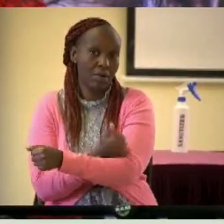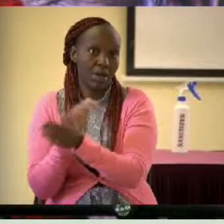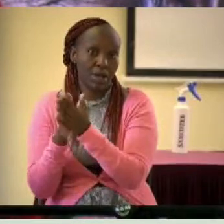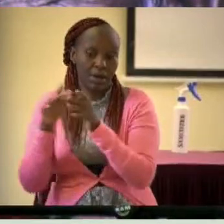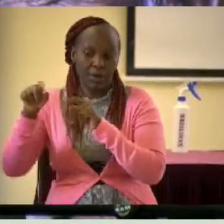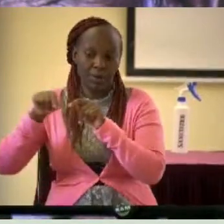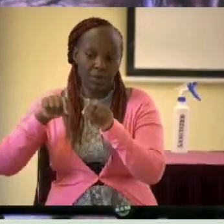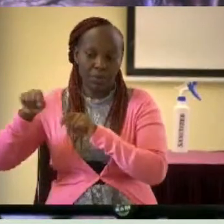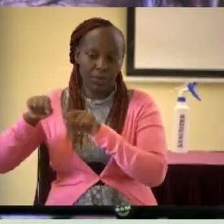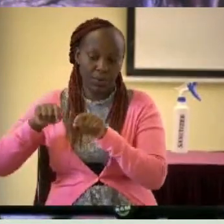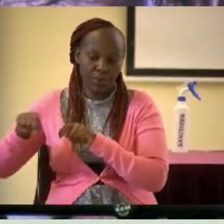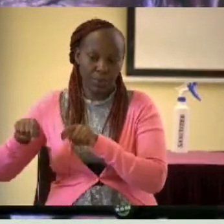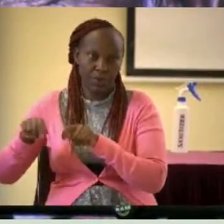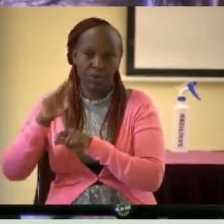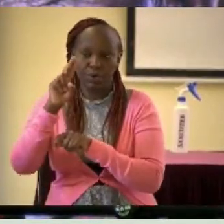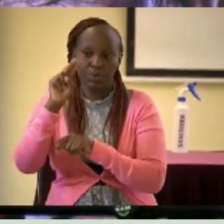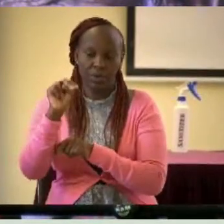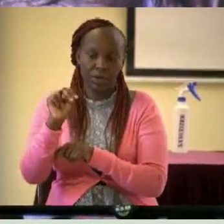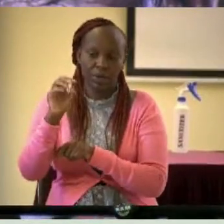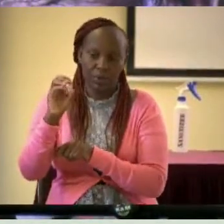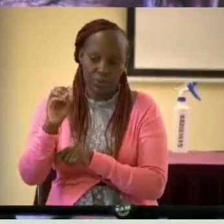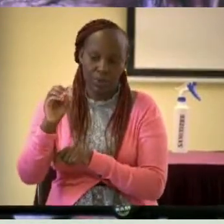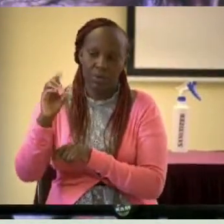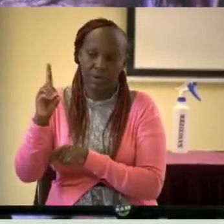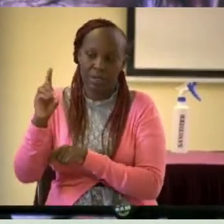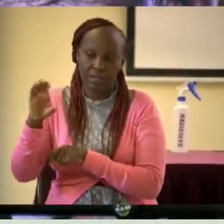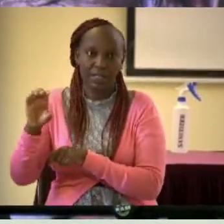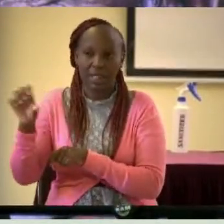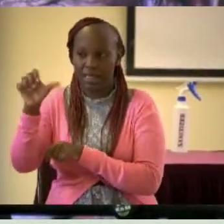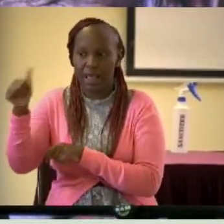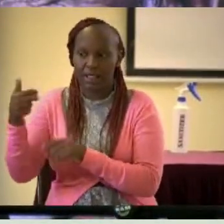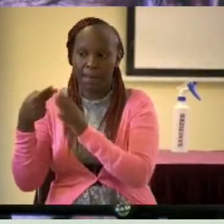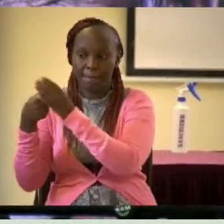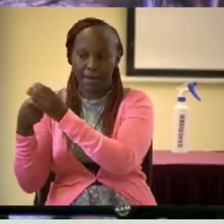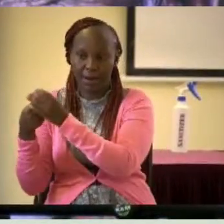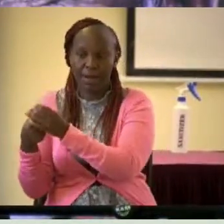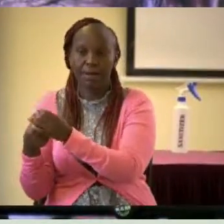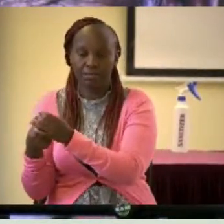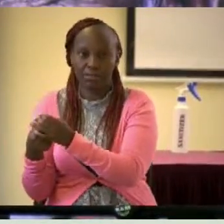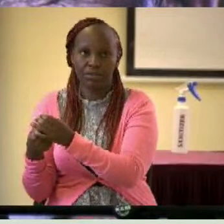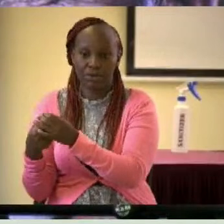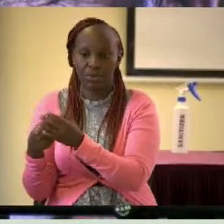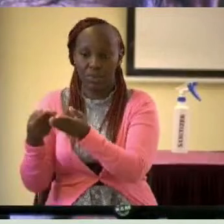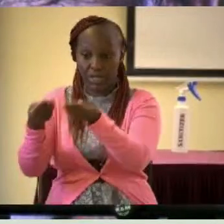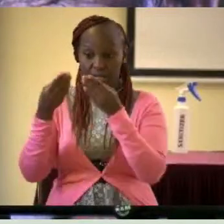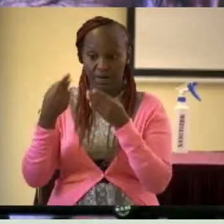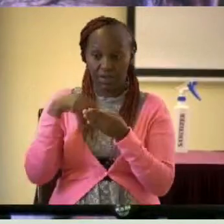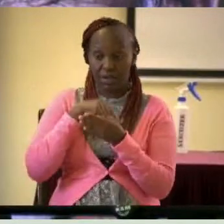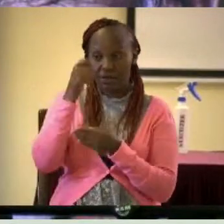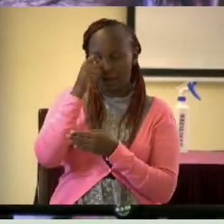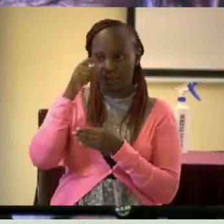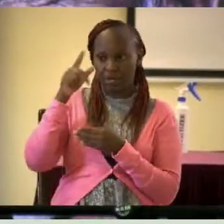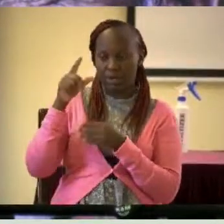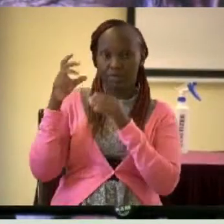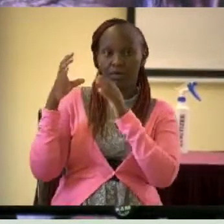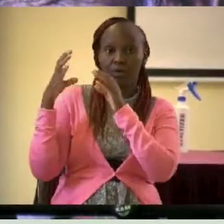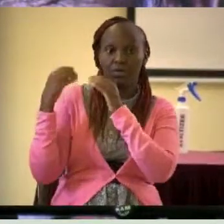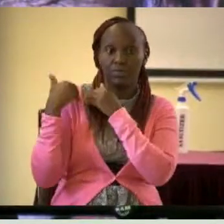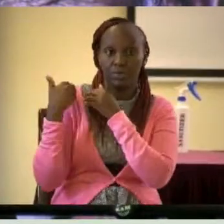Control and UNODC. So we were tasked as Amkeni to be responsible for